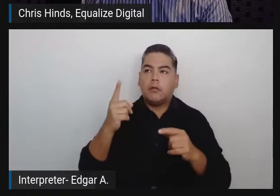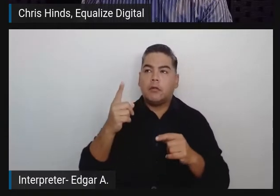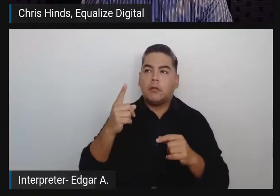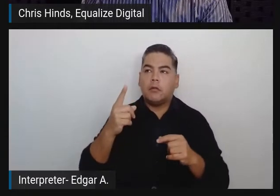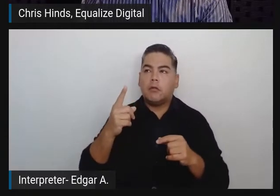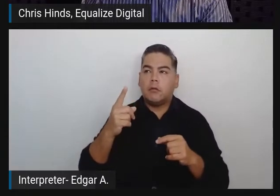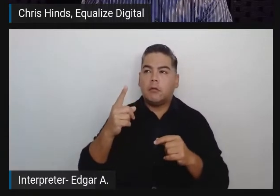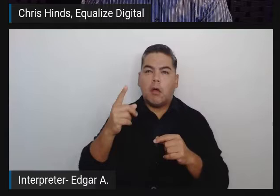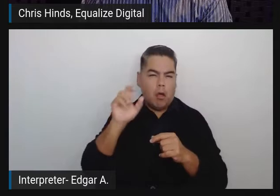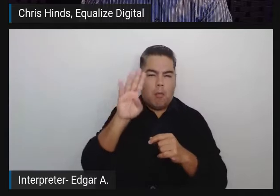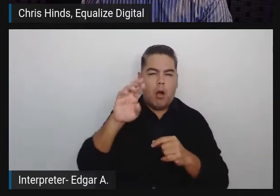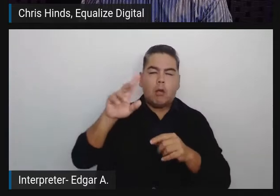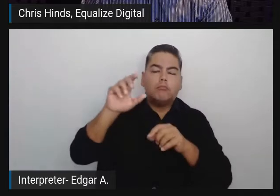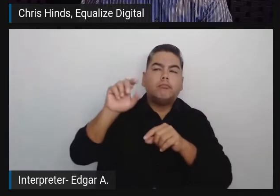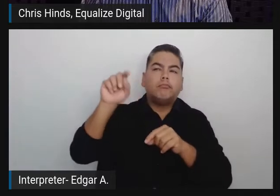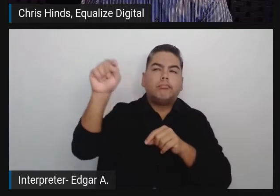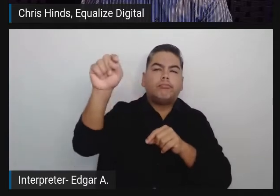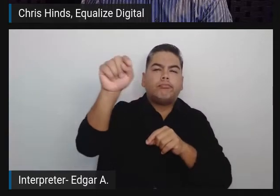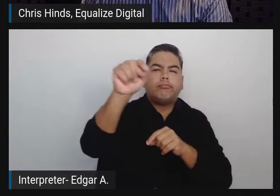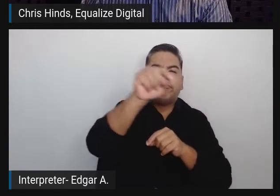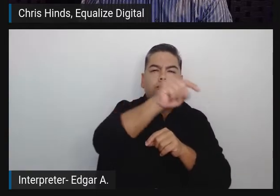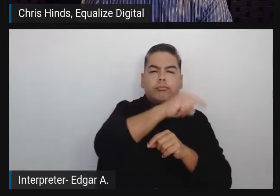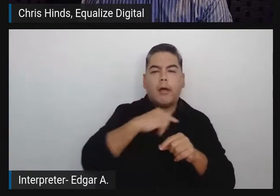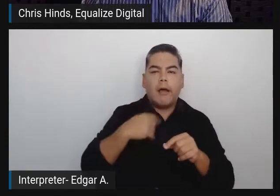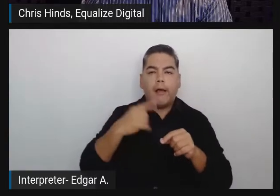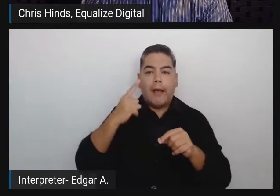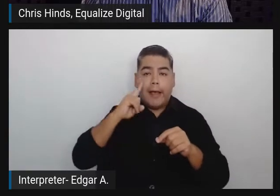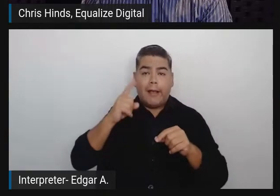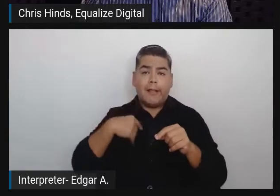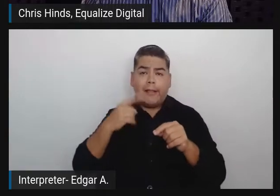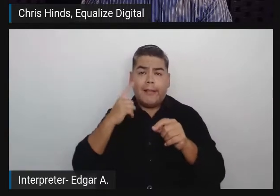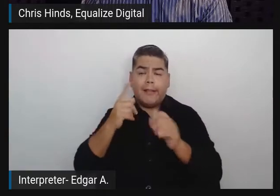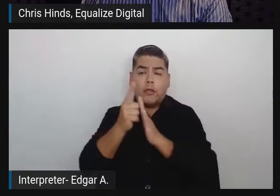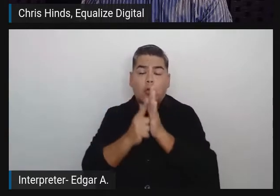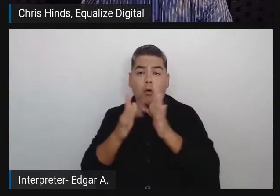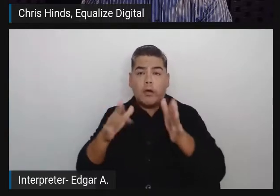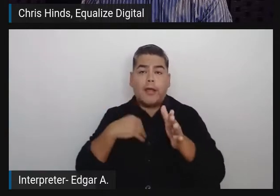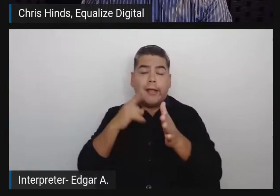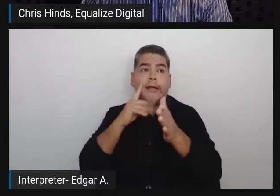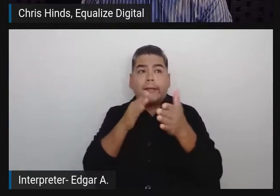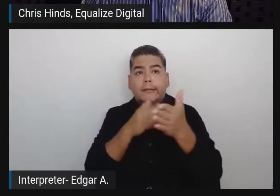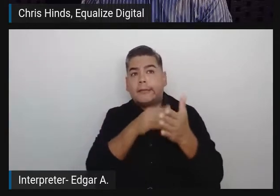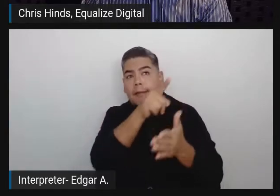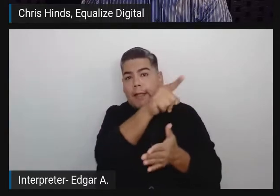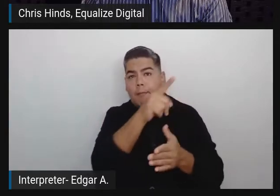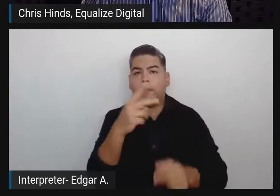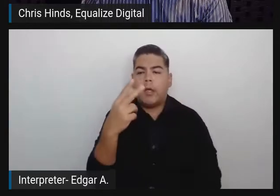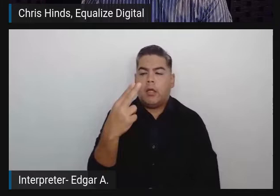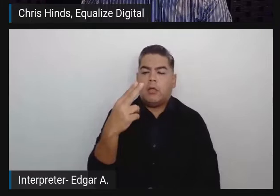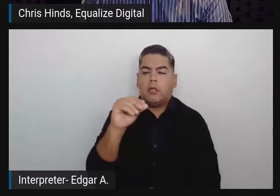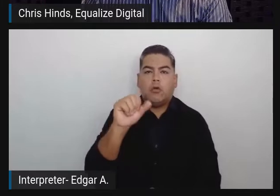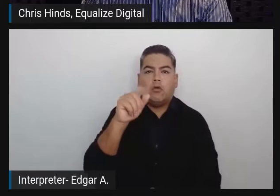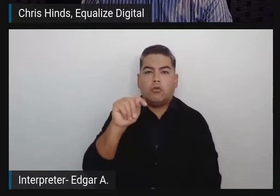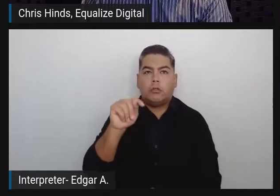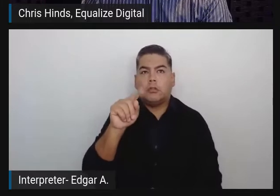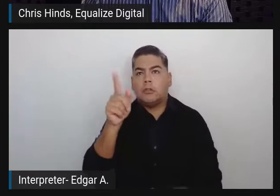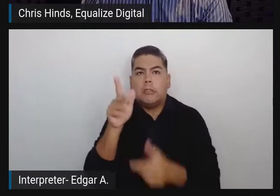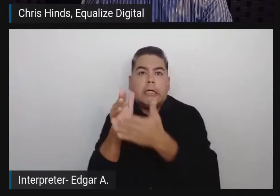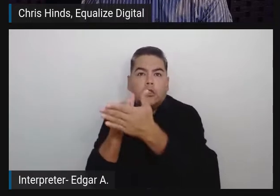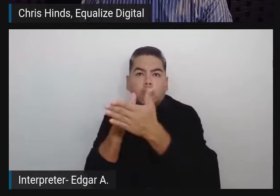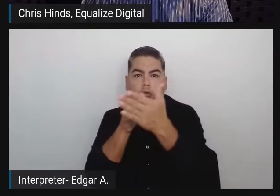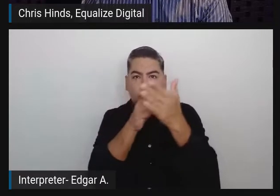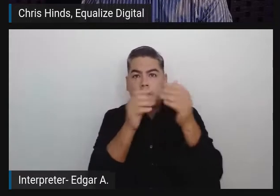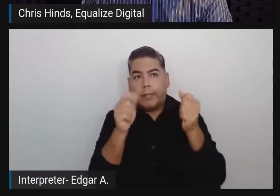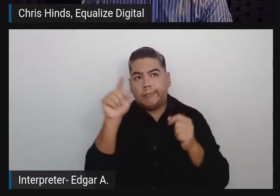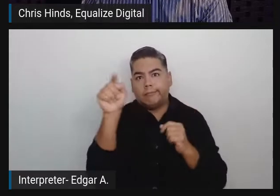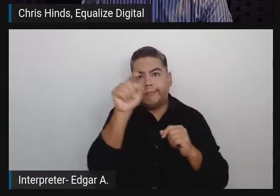against them and the web developer, and maybe even the host. Mm-hmm. You just know, like putting more defendants on the list, basically.